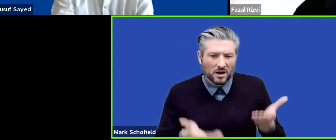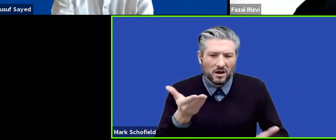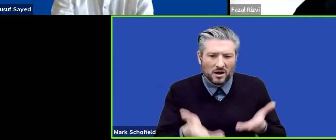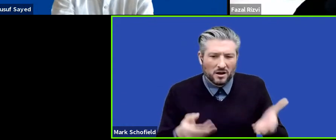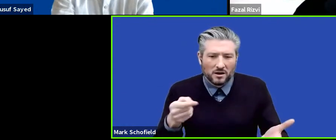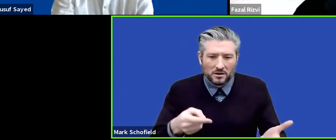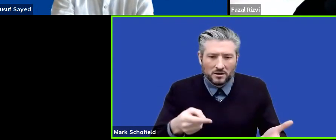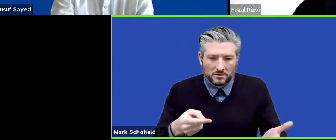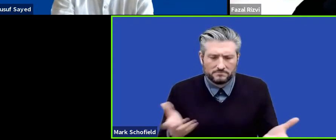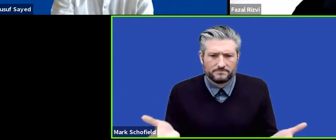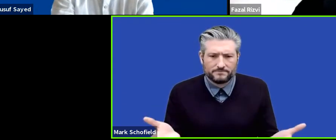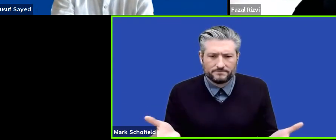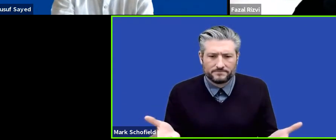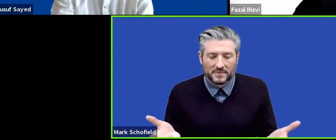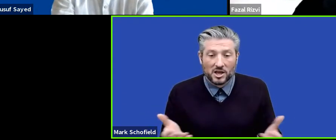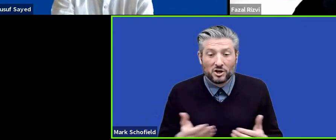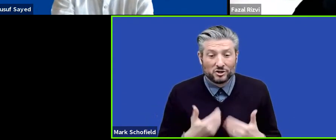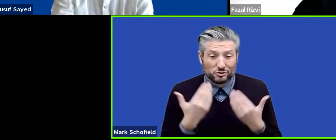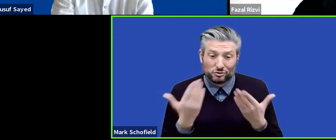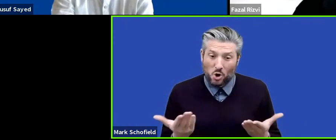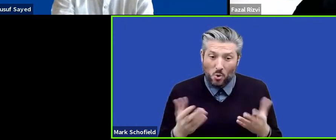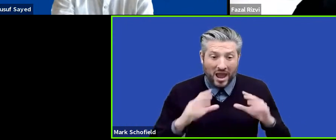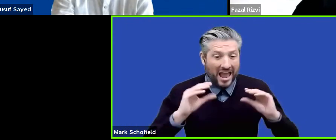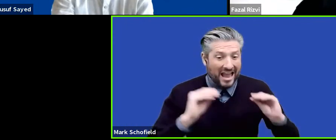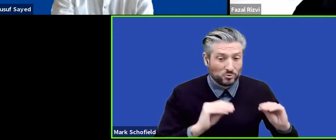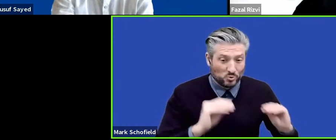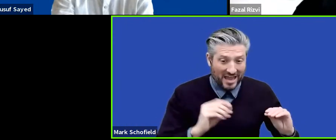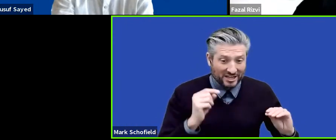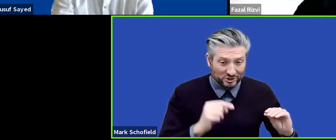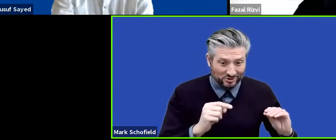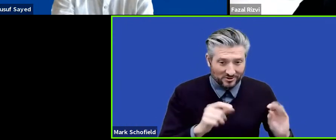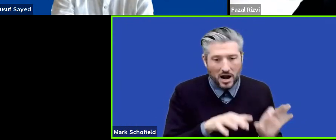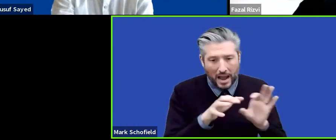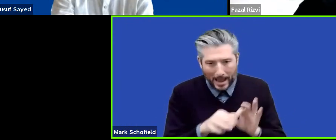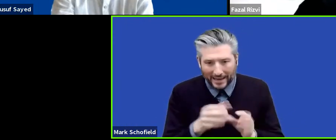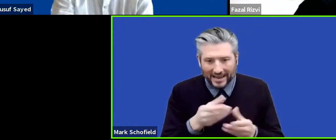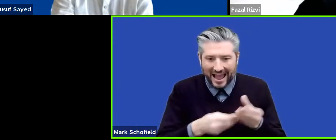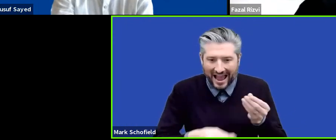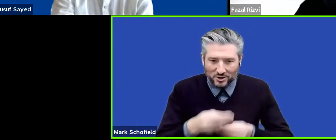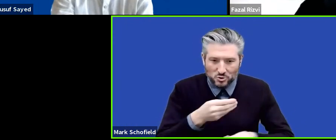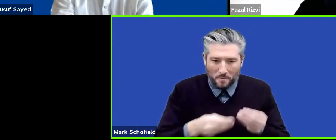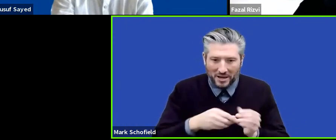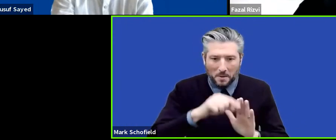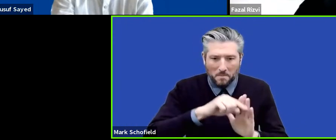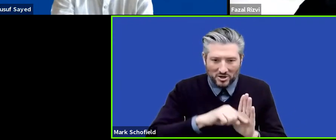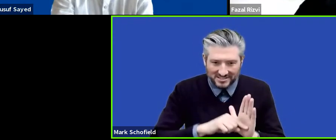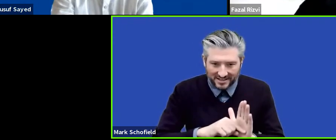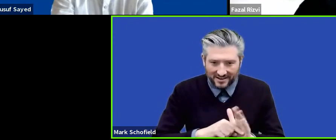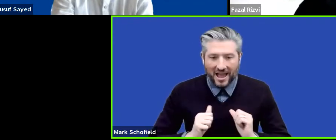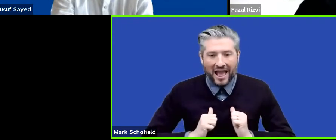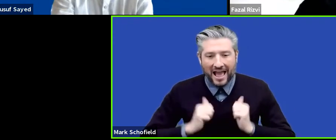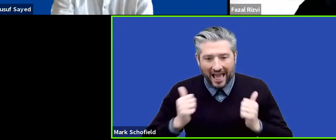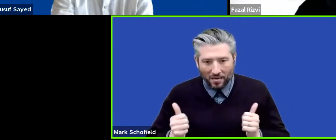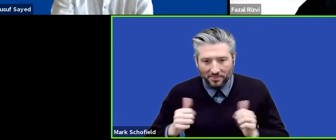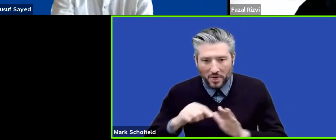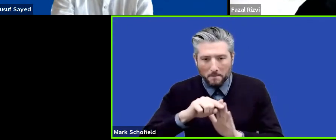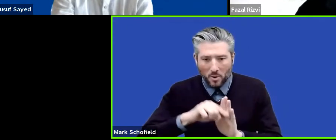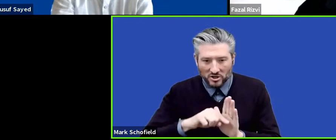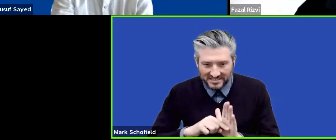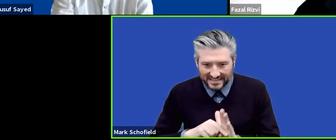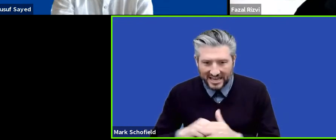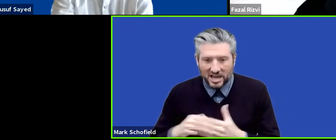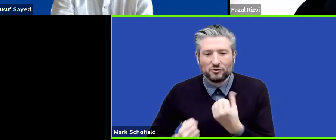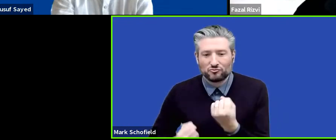was shown to be linked to economic policy, to health policy, to transport policy, to a whole range of